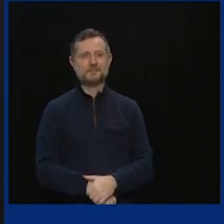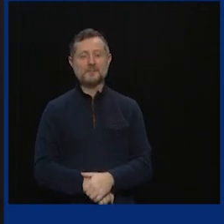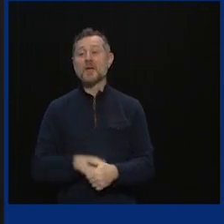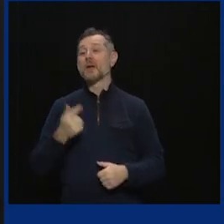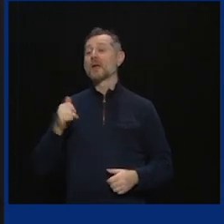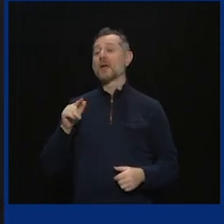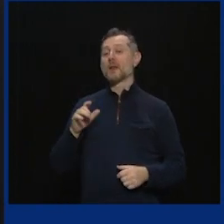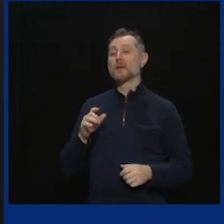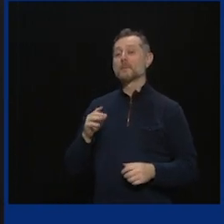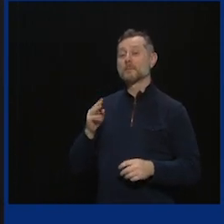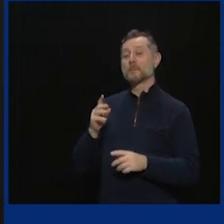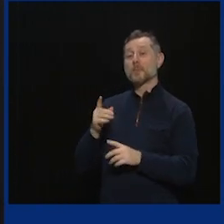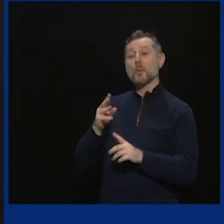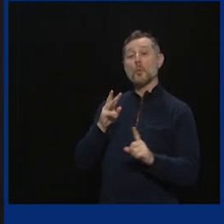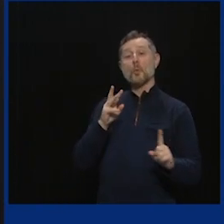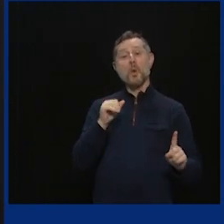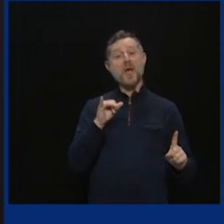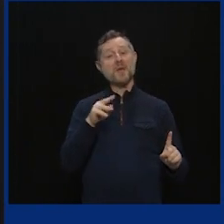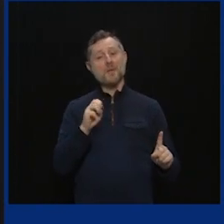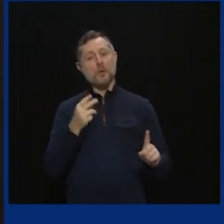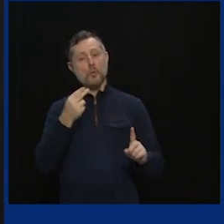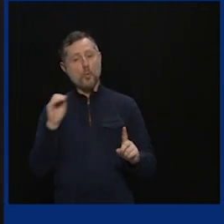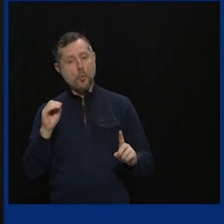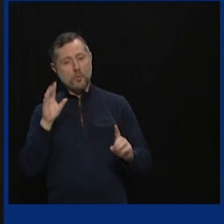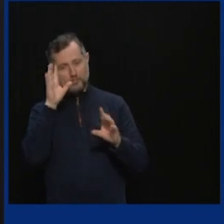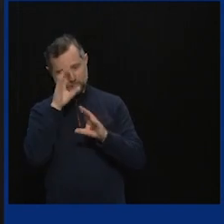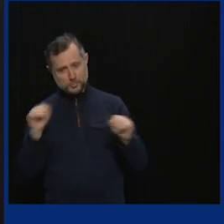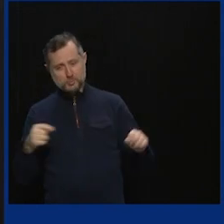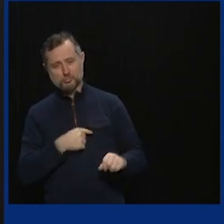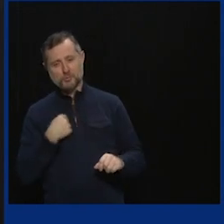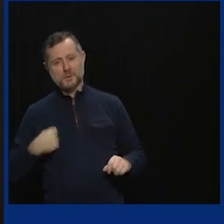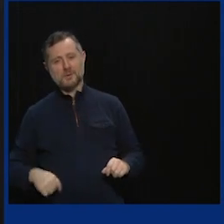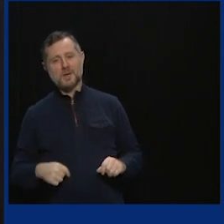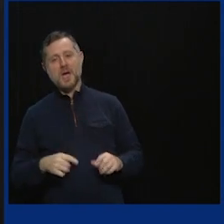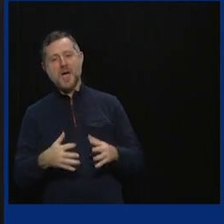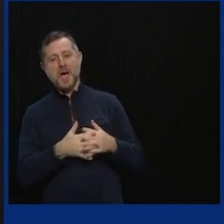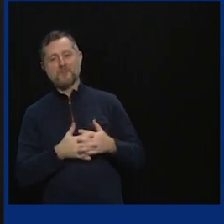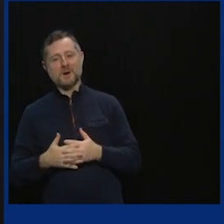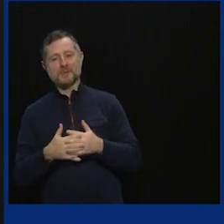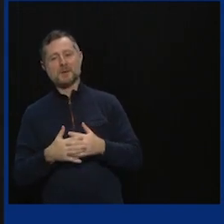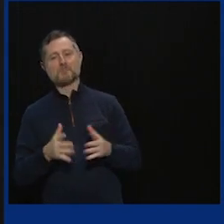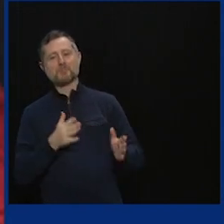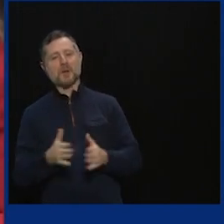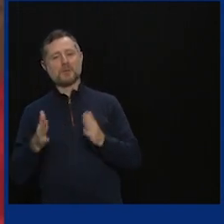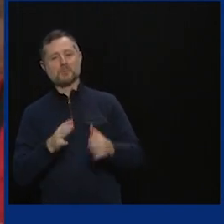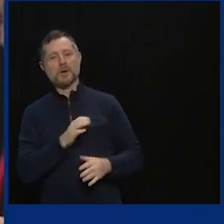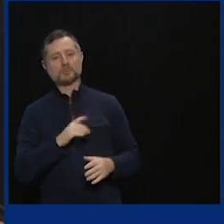Wayne Ho, President of Chinese American Planning Council, who really cares about human services.